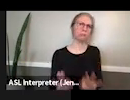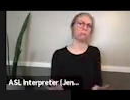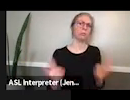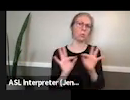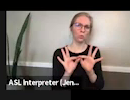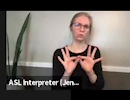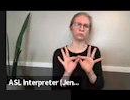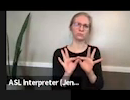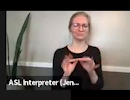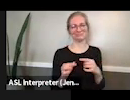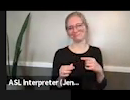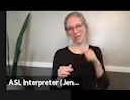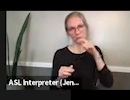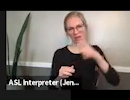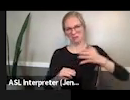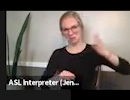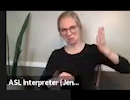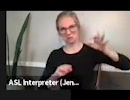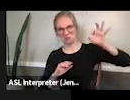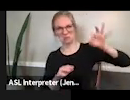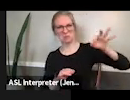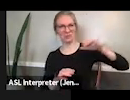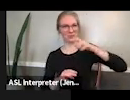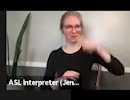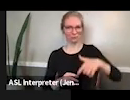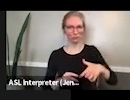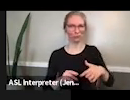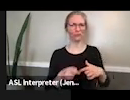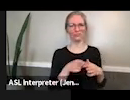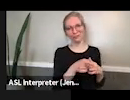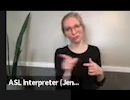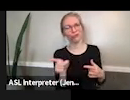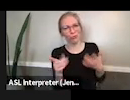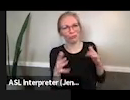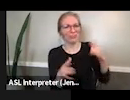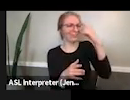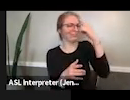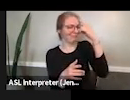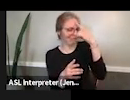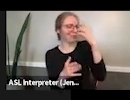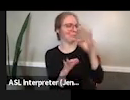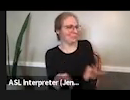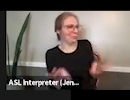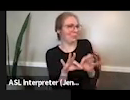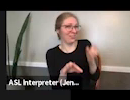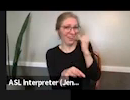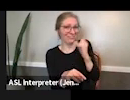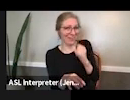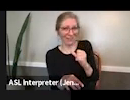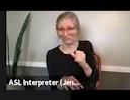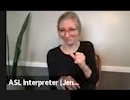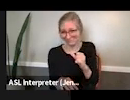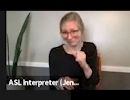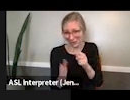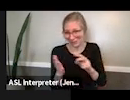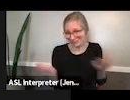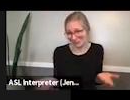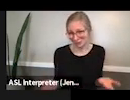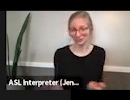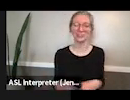need to lecture you about that because you think it's important or you wouldn't be here. We'll talk about the